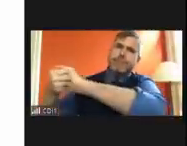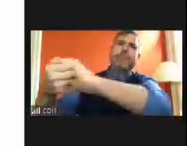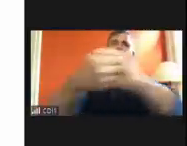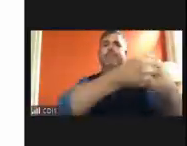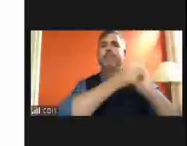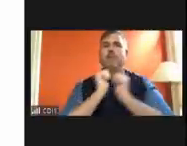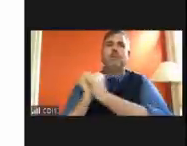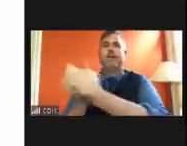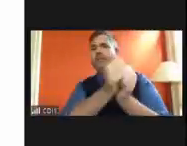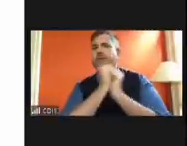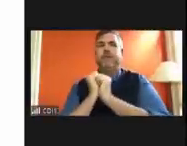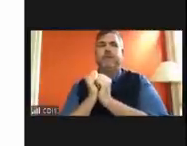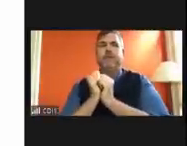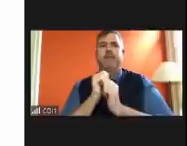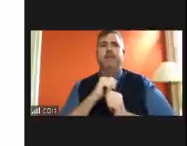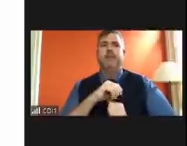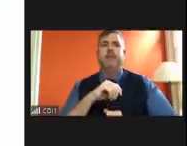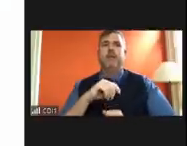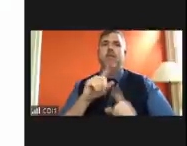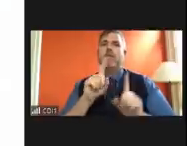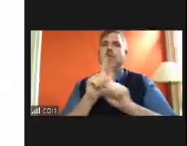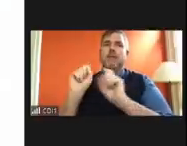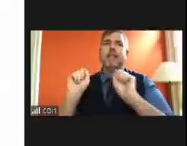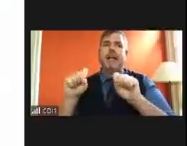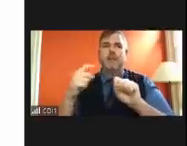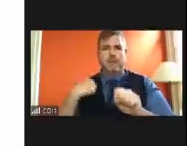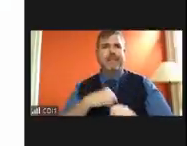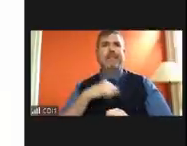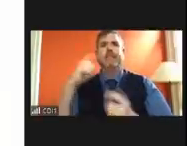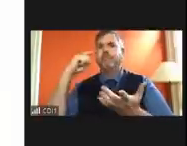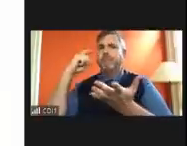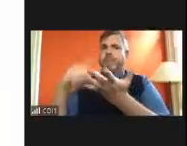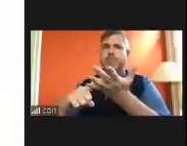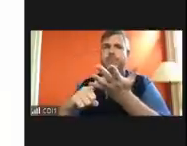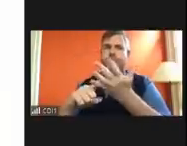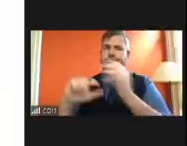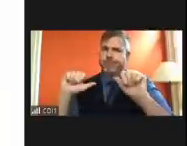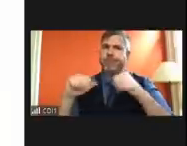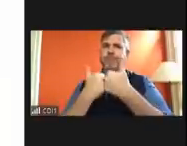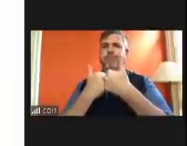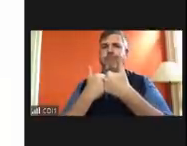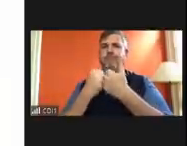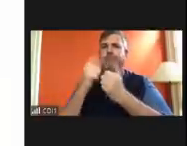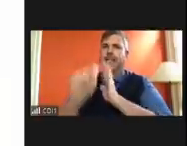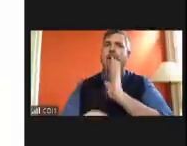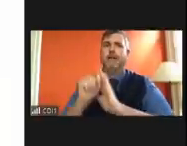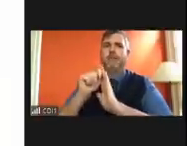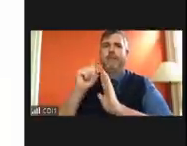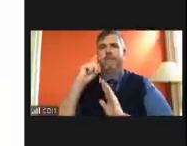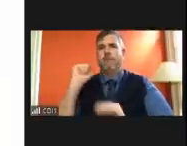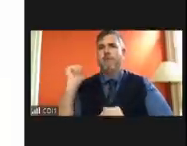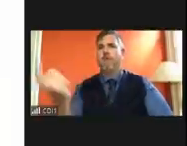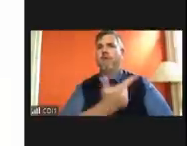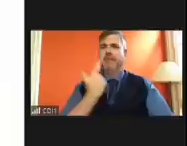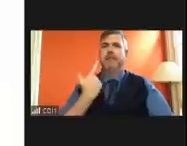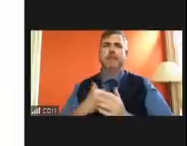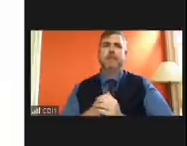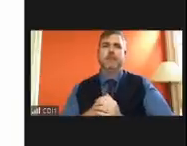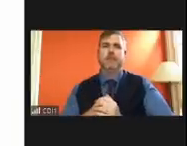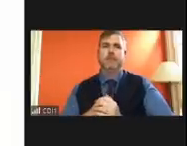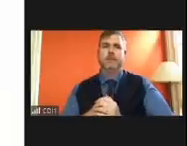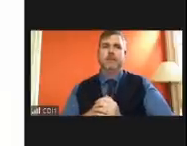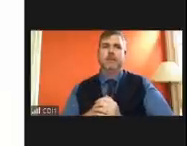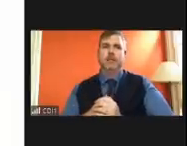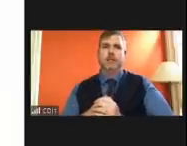I think we all recognize that this is a really challenging time for all of us. We were so successful when we first